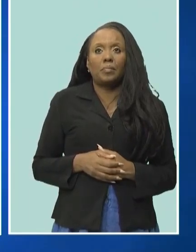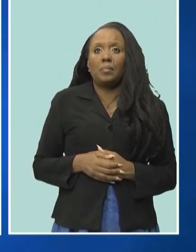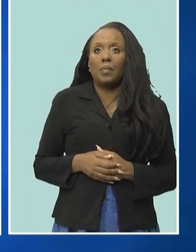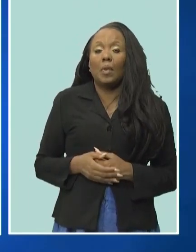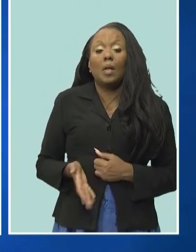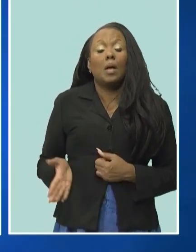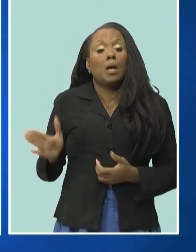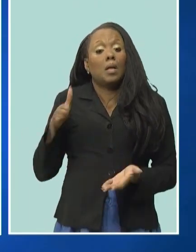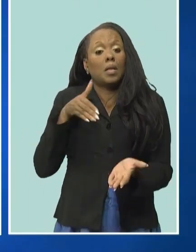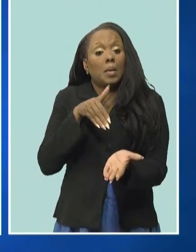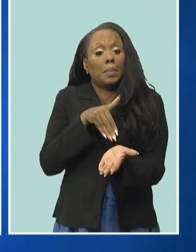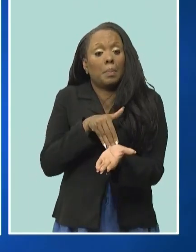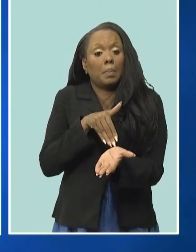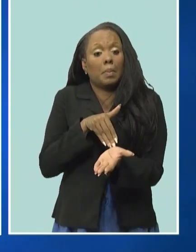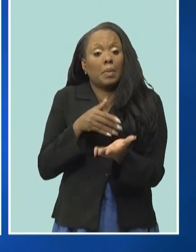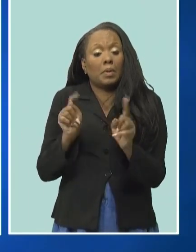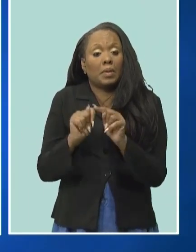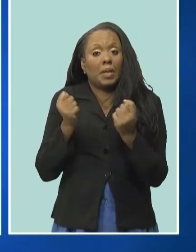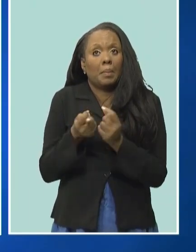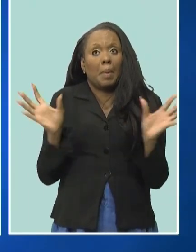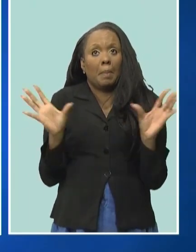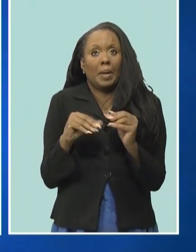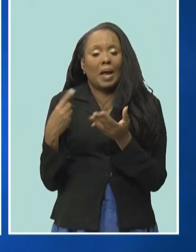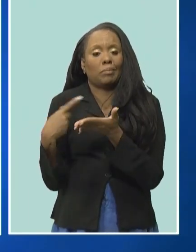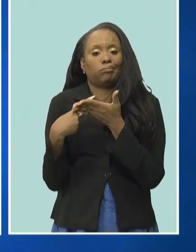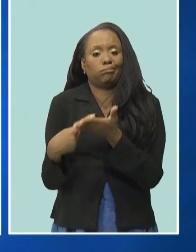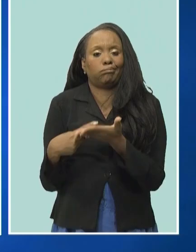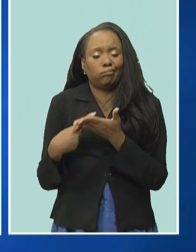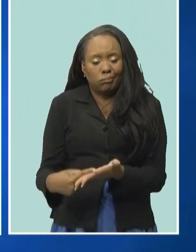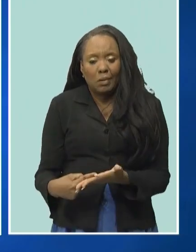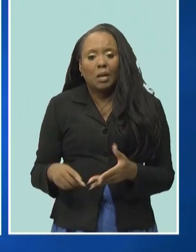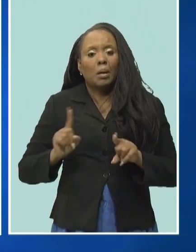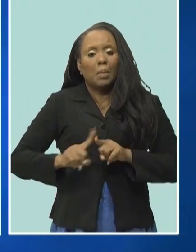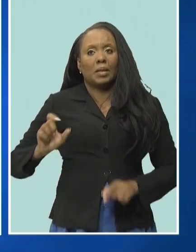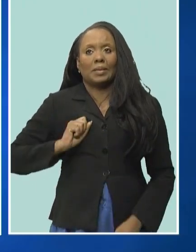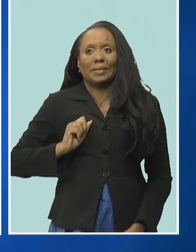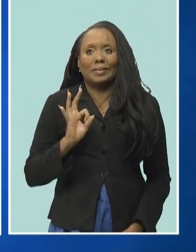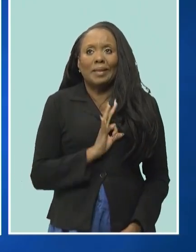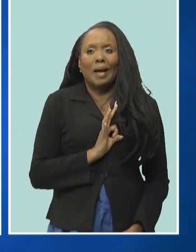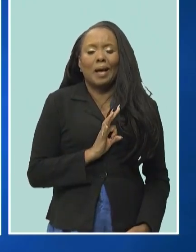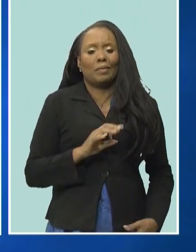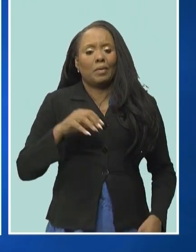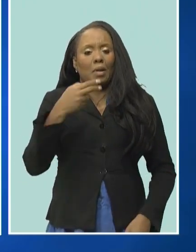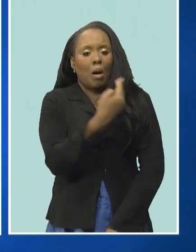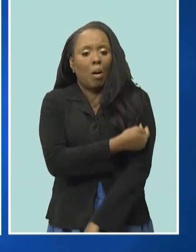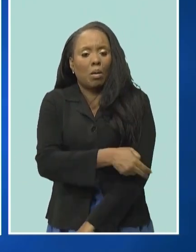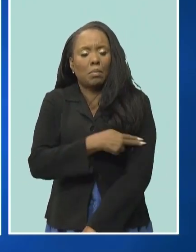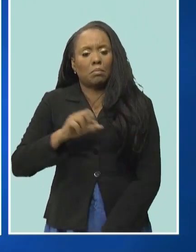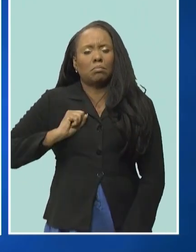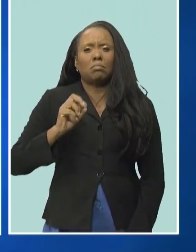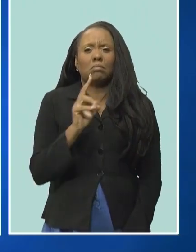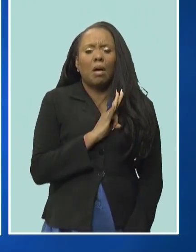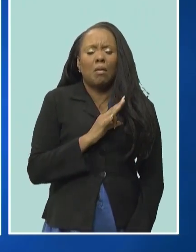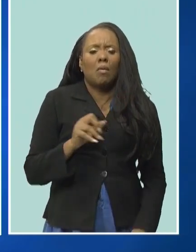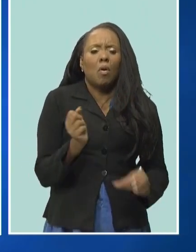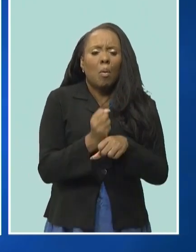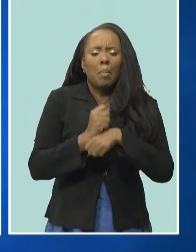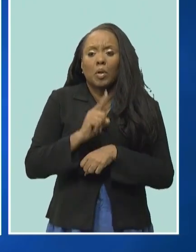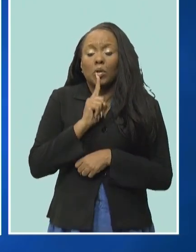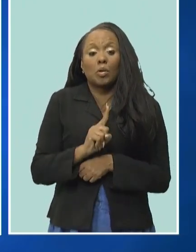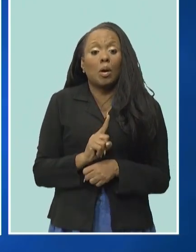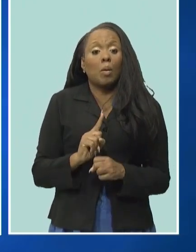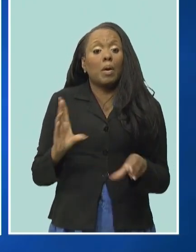medical services this evening. Thankfully, the staff is going beyond and above to ensure that we provide the